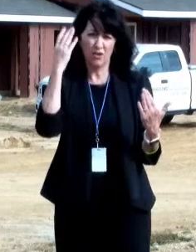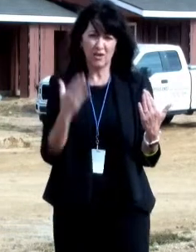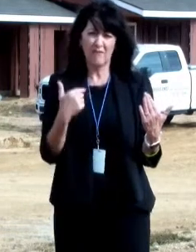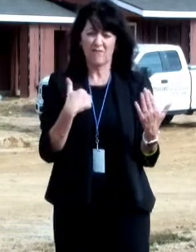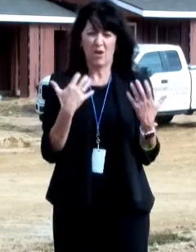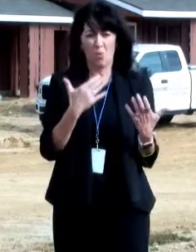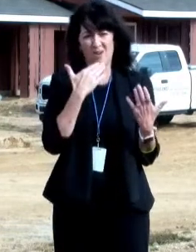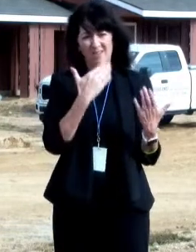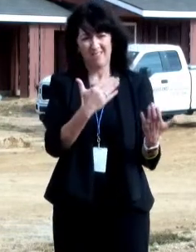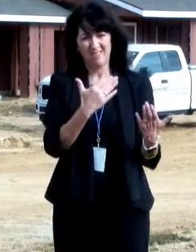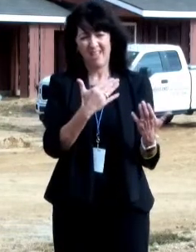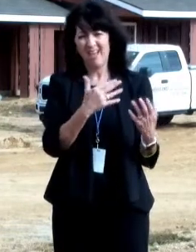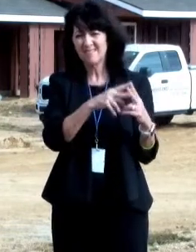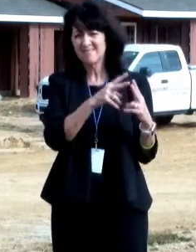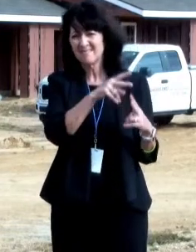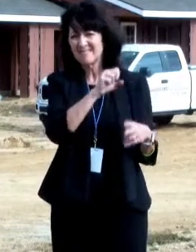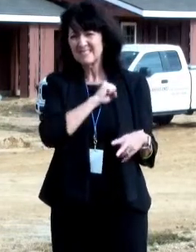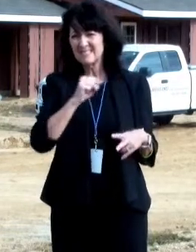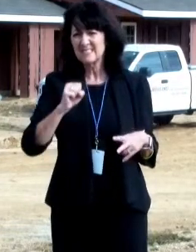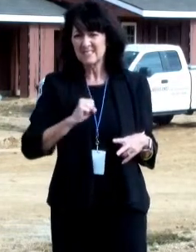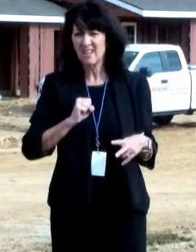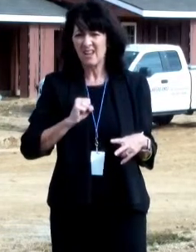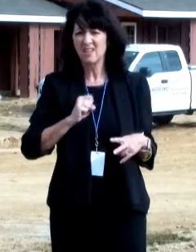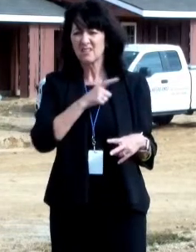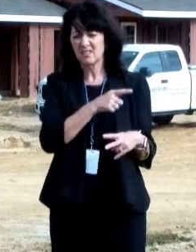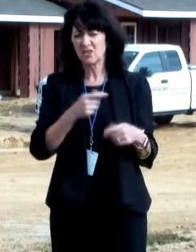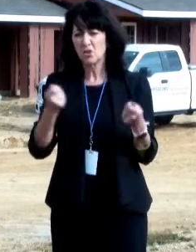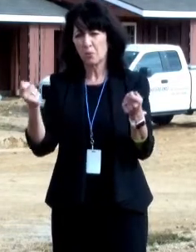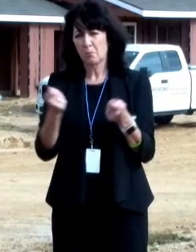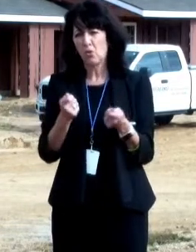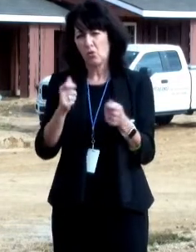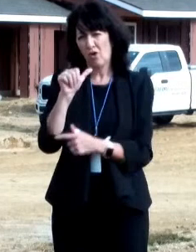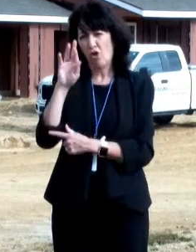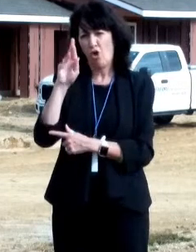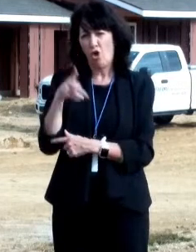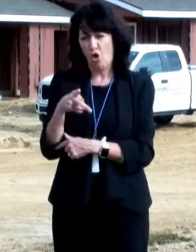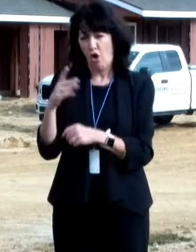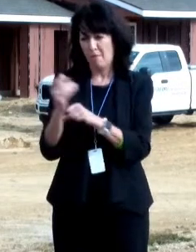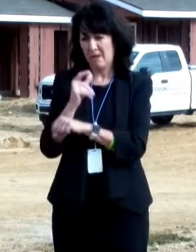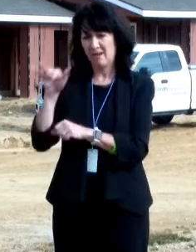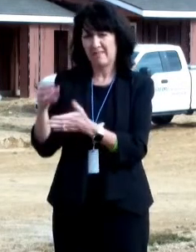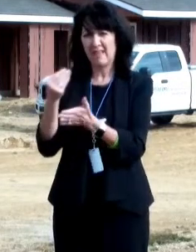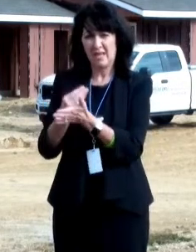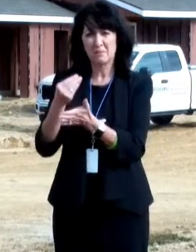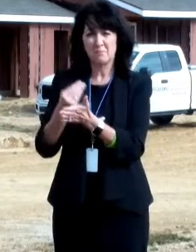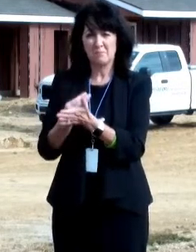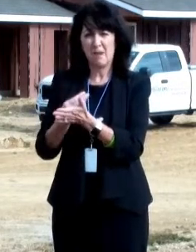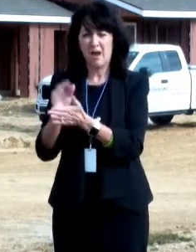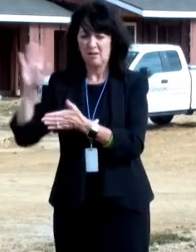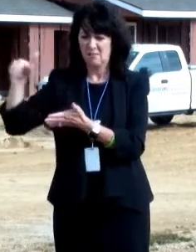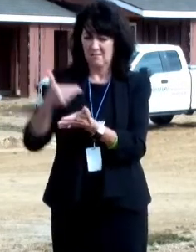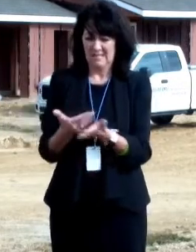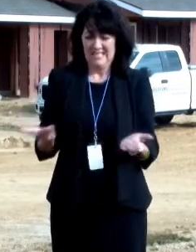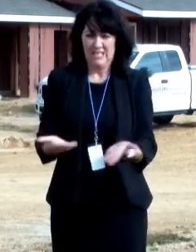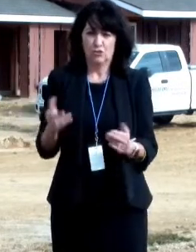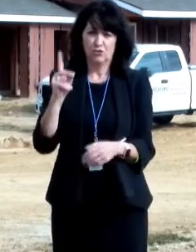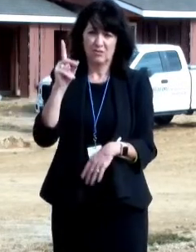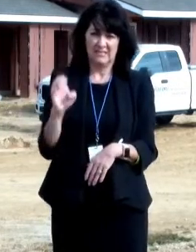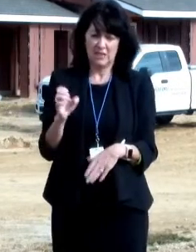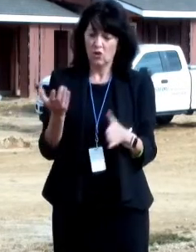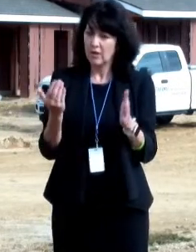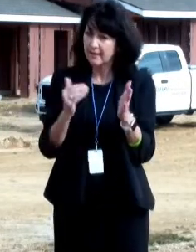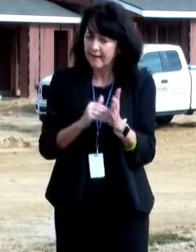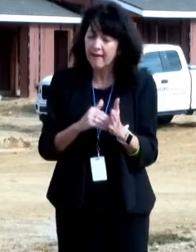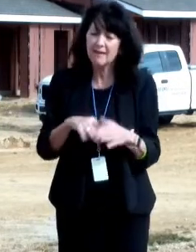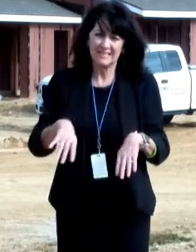Senate for getting the American Rescue Plan dollars that came here to Delaware. Because, again, this takes